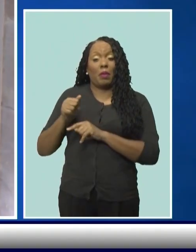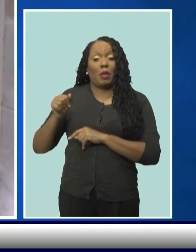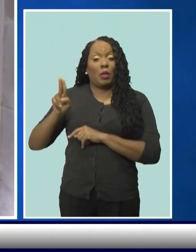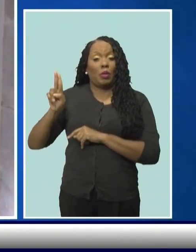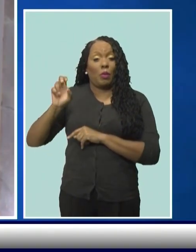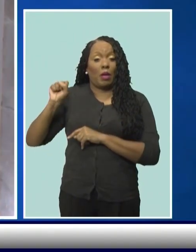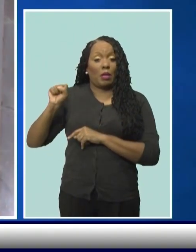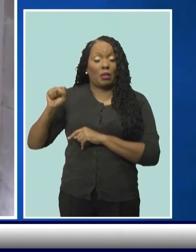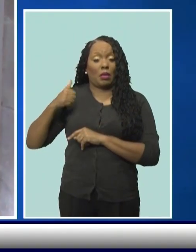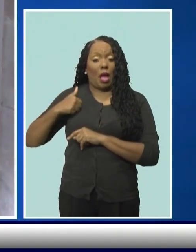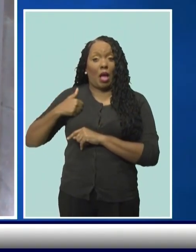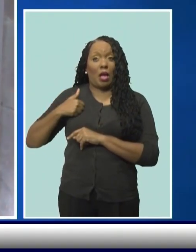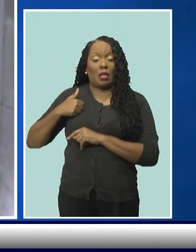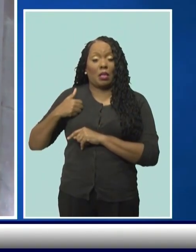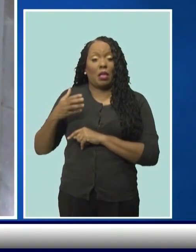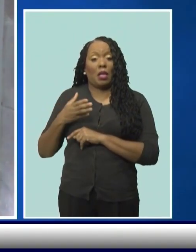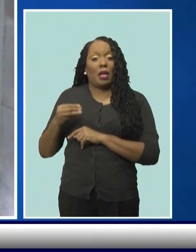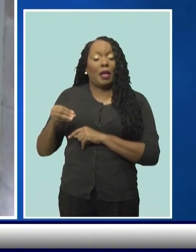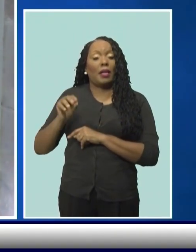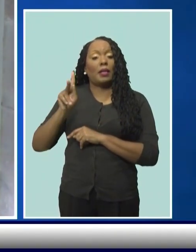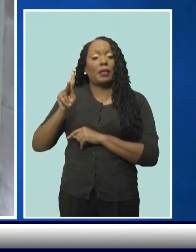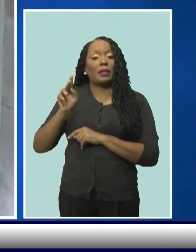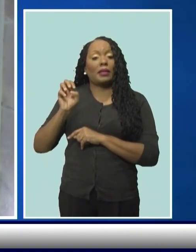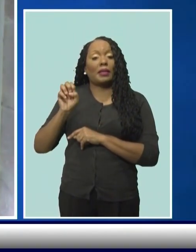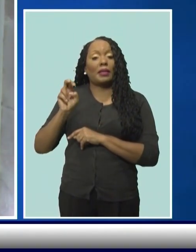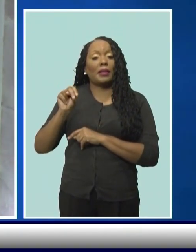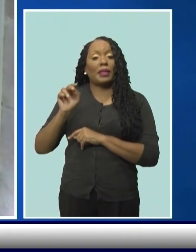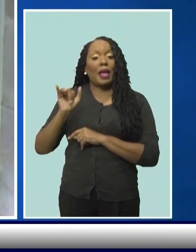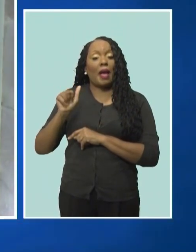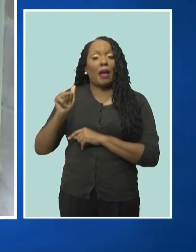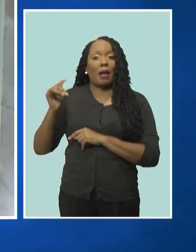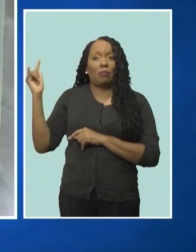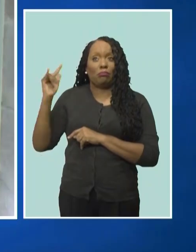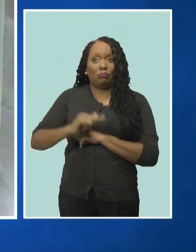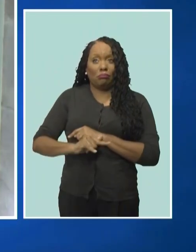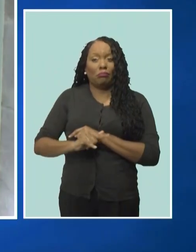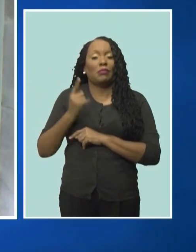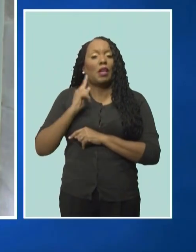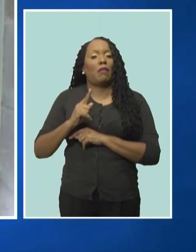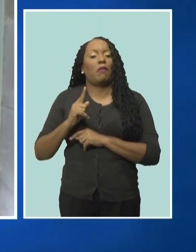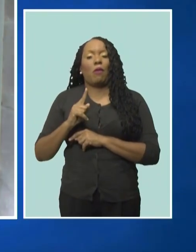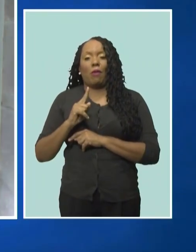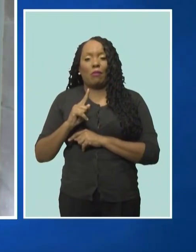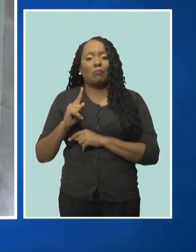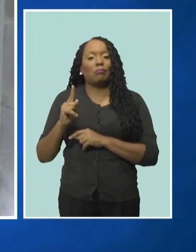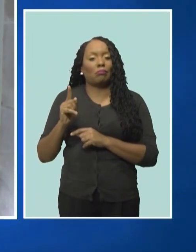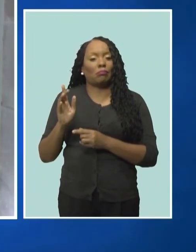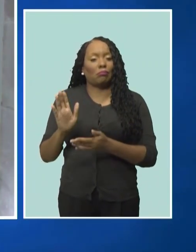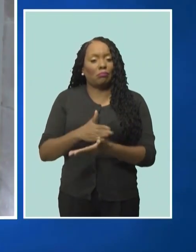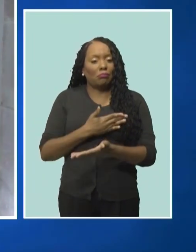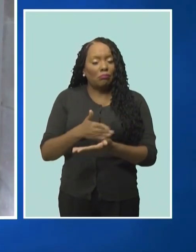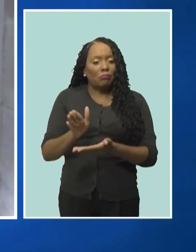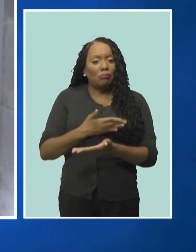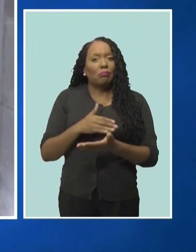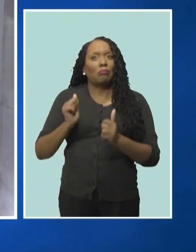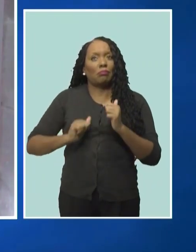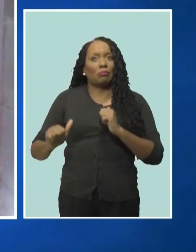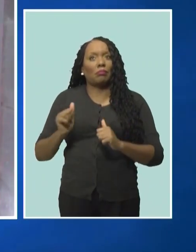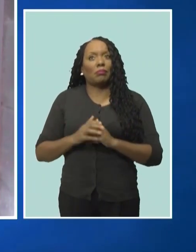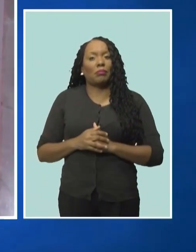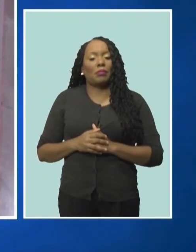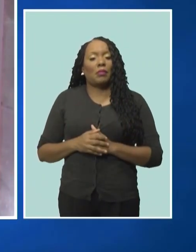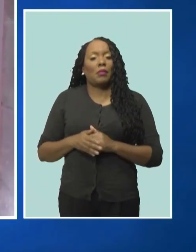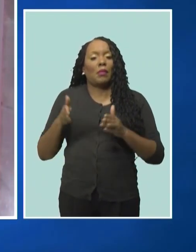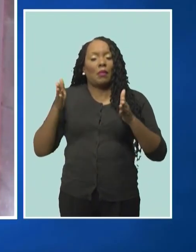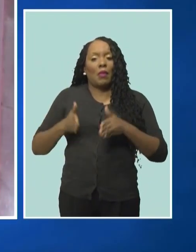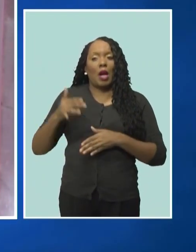Canada, we have people even coming from Nairobi, Kenya. I had somebody send an email to us last week saying that they needed a group package for